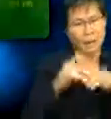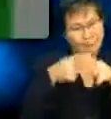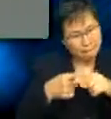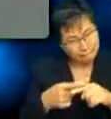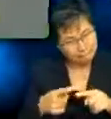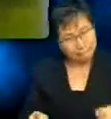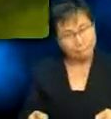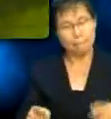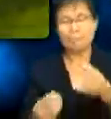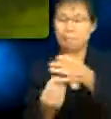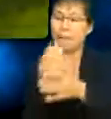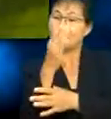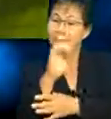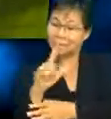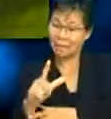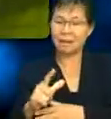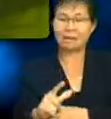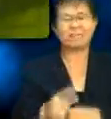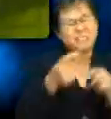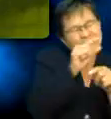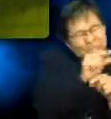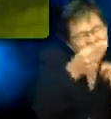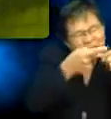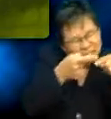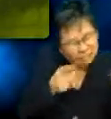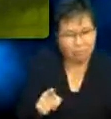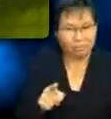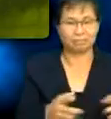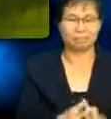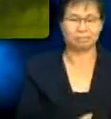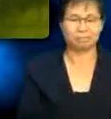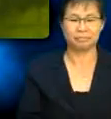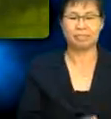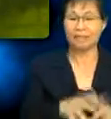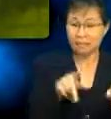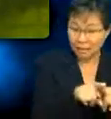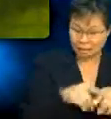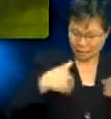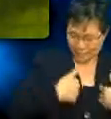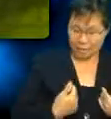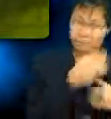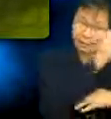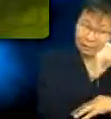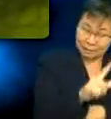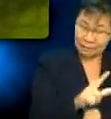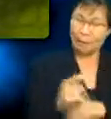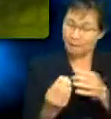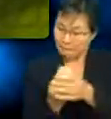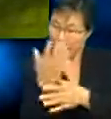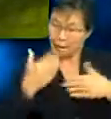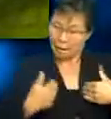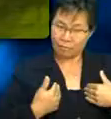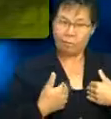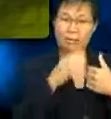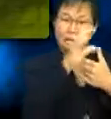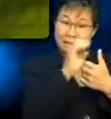However, a plant cell is slightly different. Like the animal cell, it also